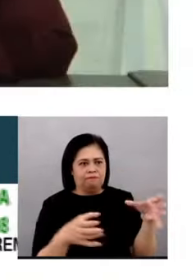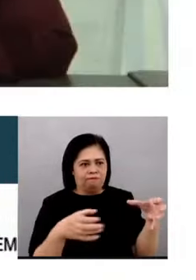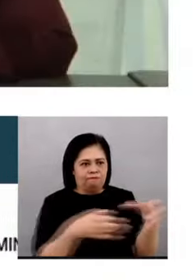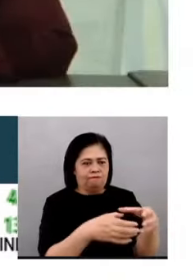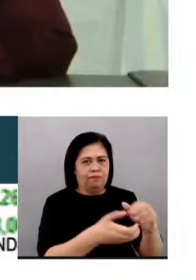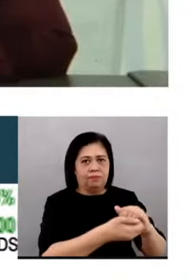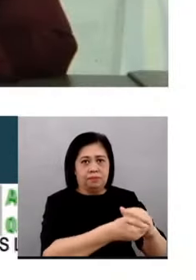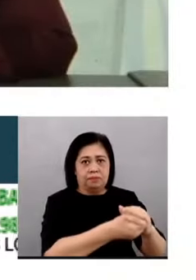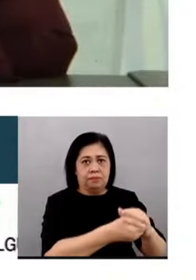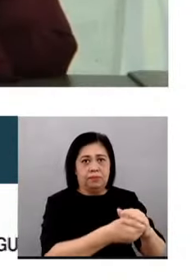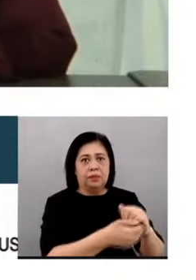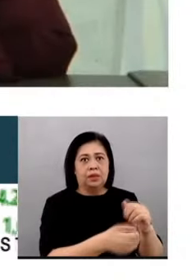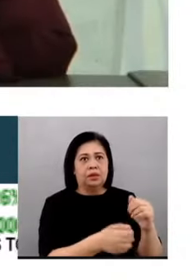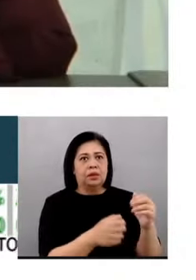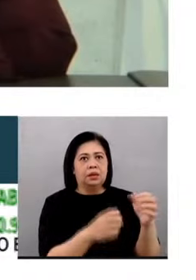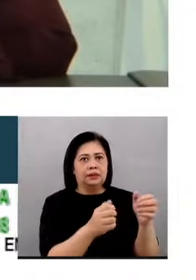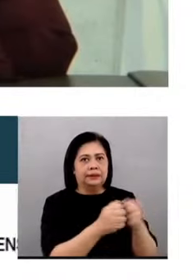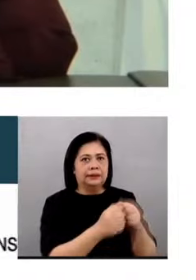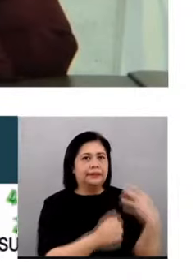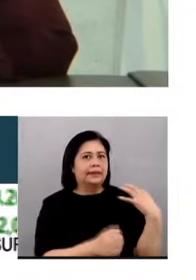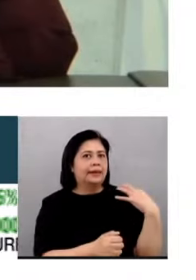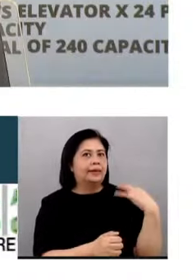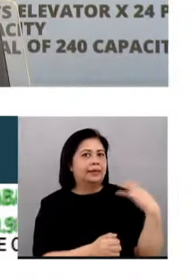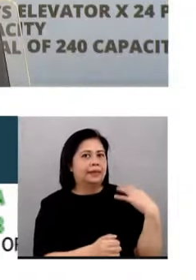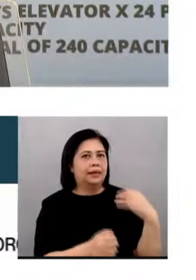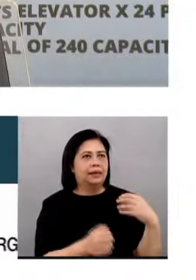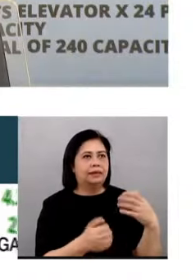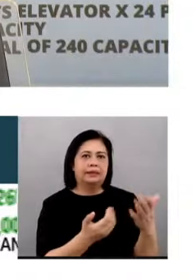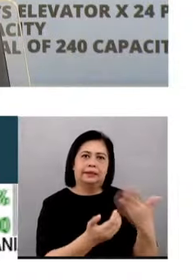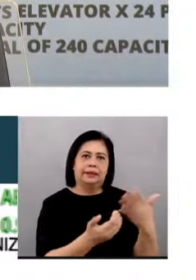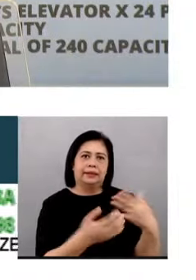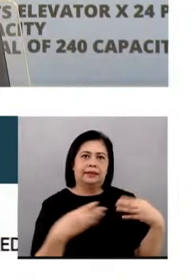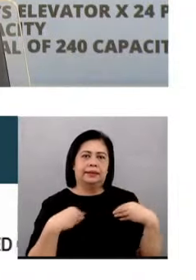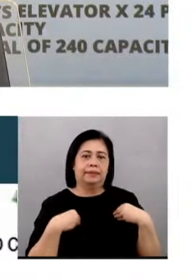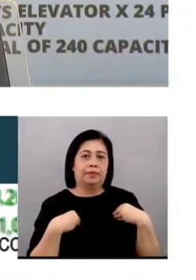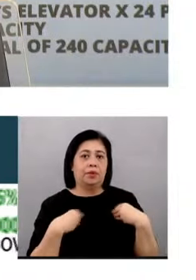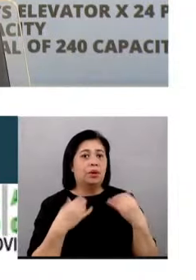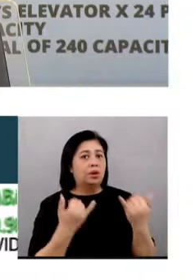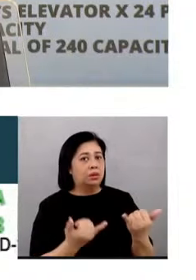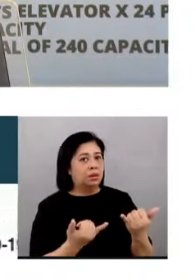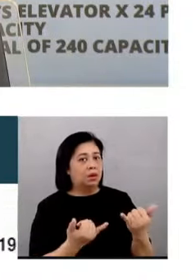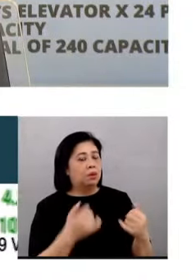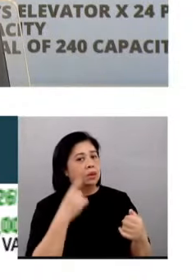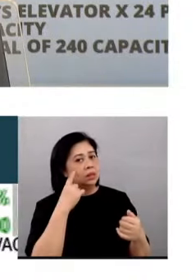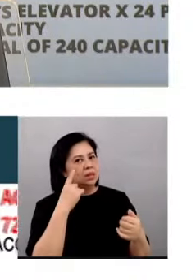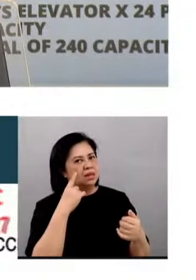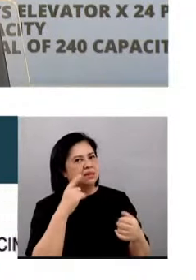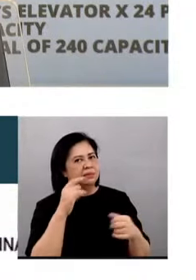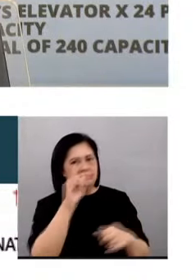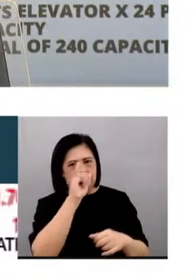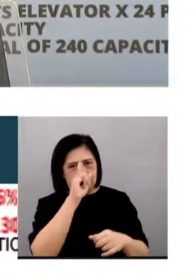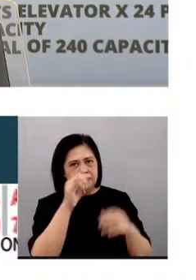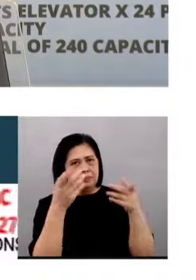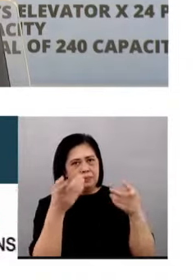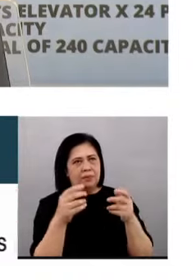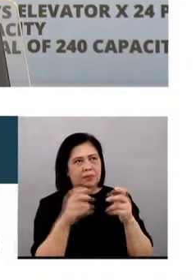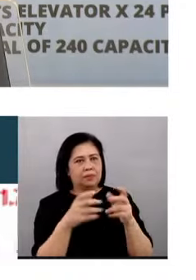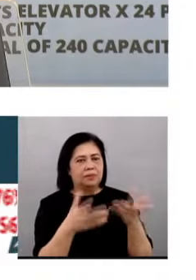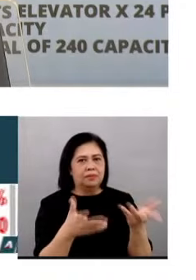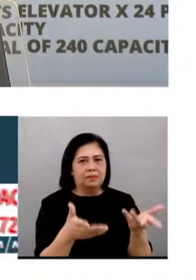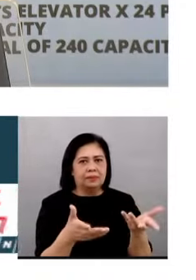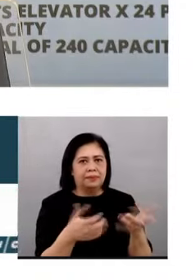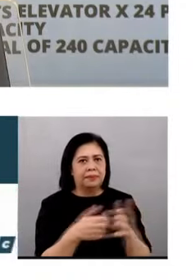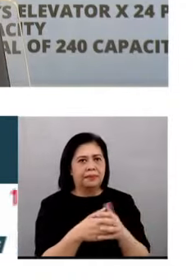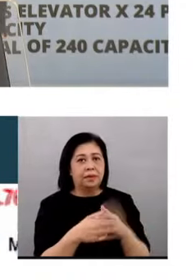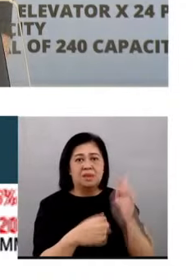actually in a candidate that's mutually acceptable. And mm-hmm. right now that seems to be Mayor Moreno, but